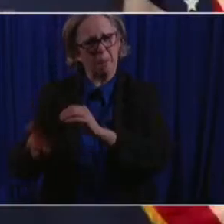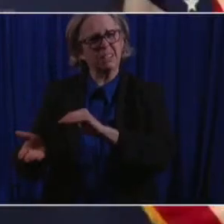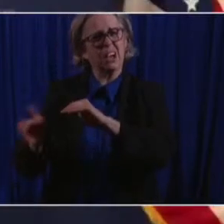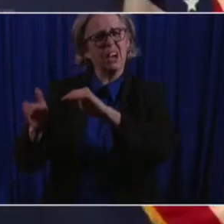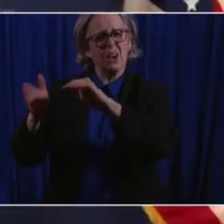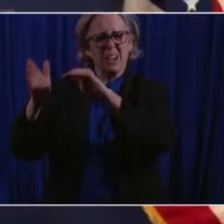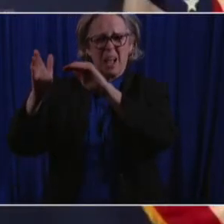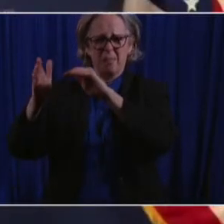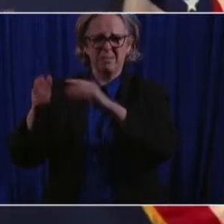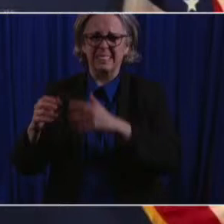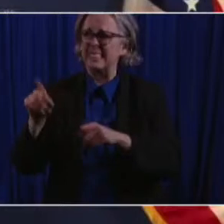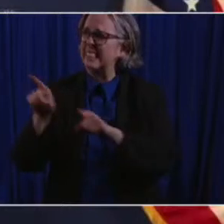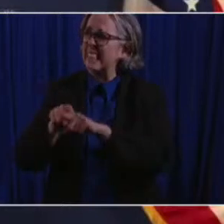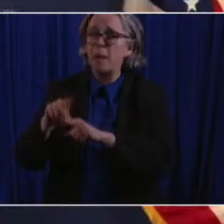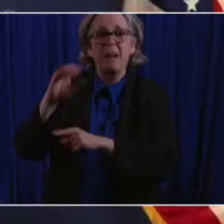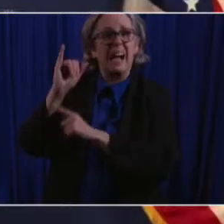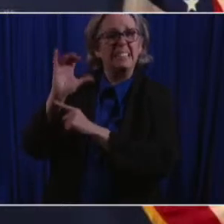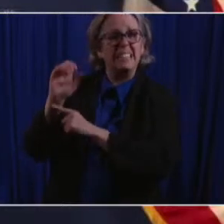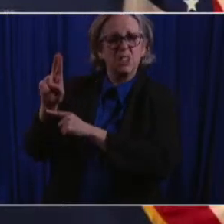Let's take a look at the next one, Eric.